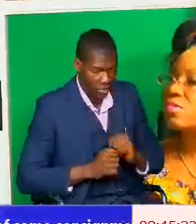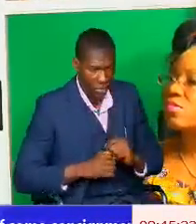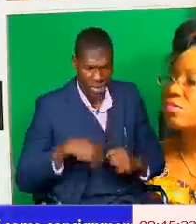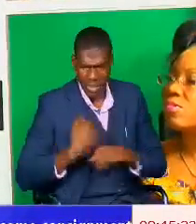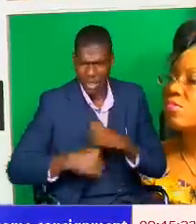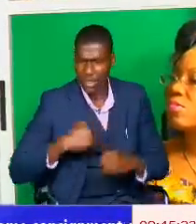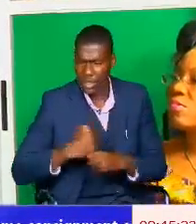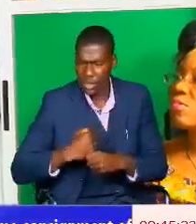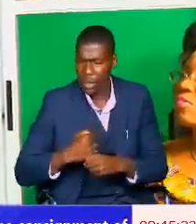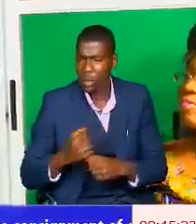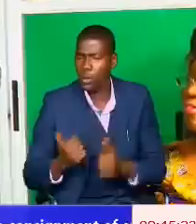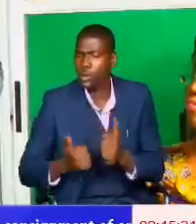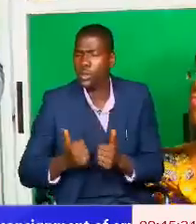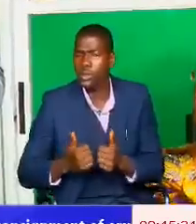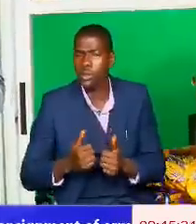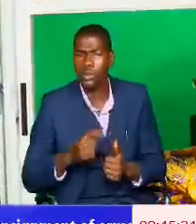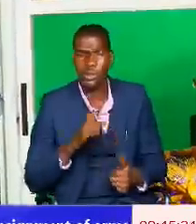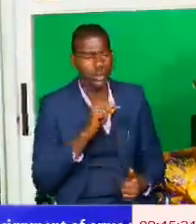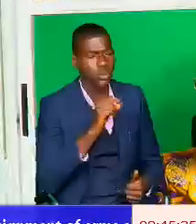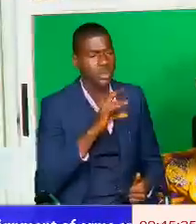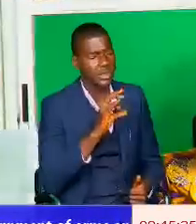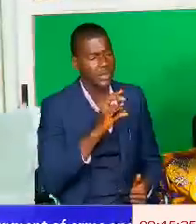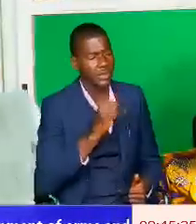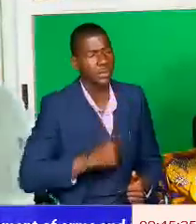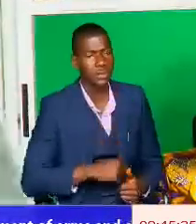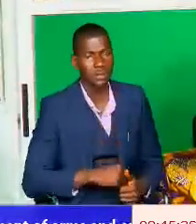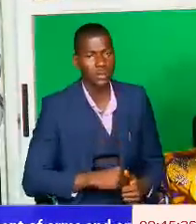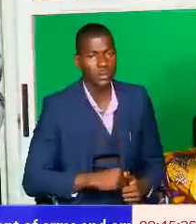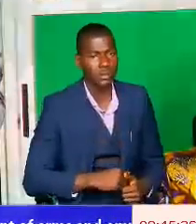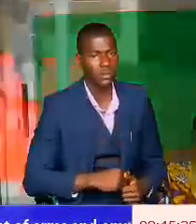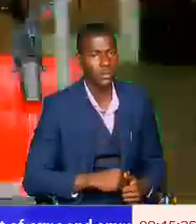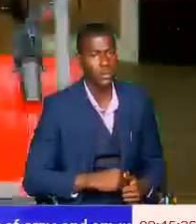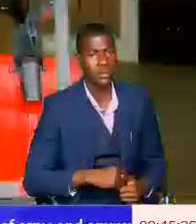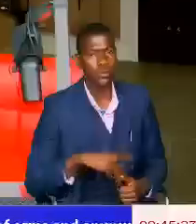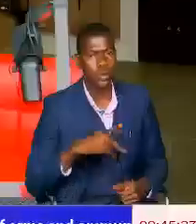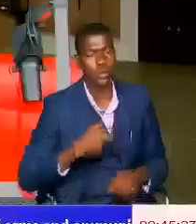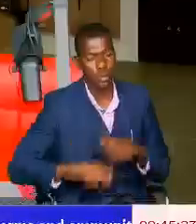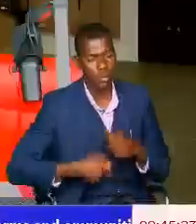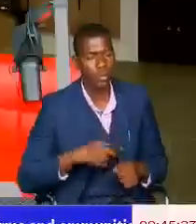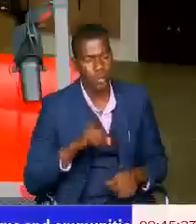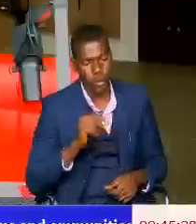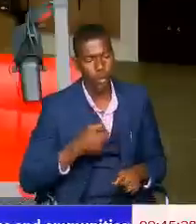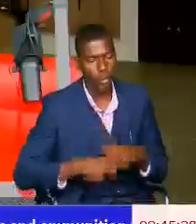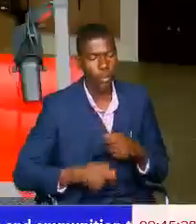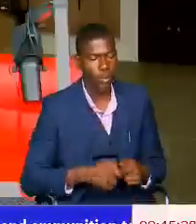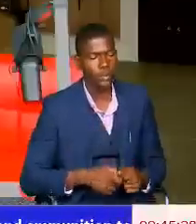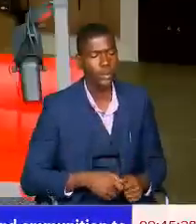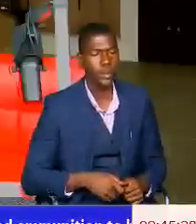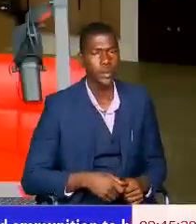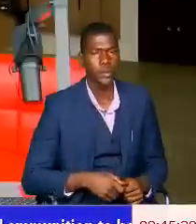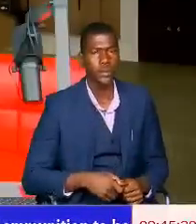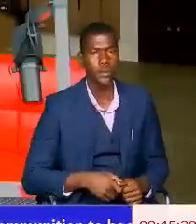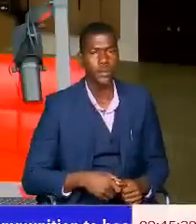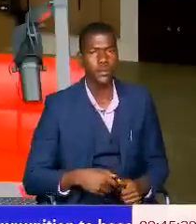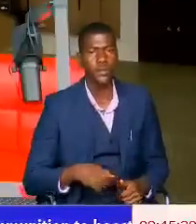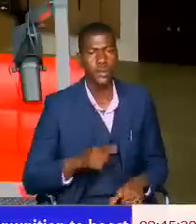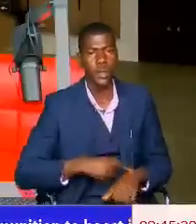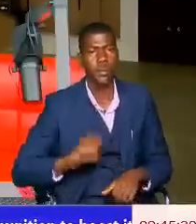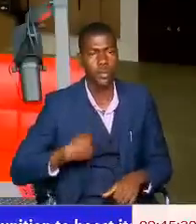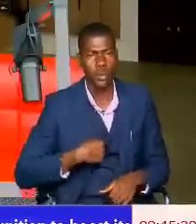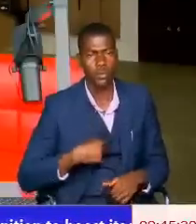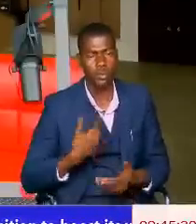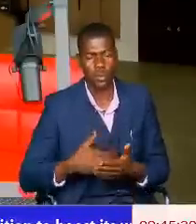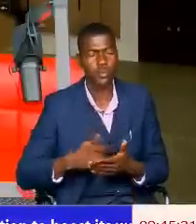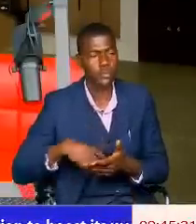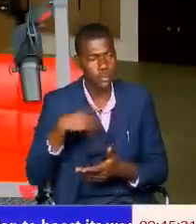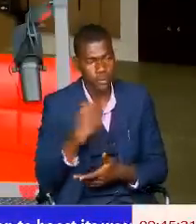2017, have you? 2017. We started the transaction in 2012. No worry, no worry. We concluded in 2017. No worry. When we balance the